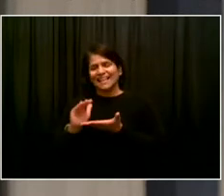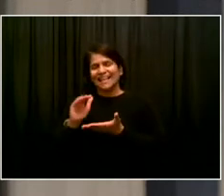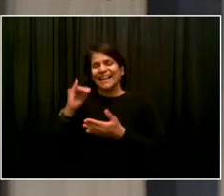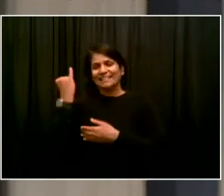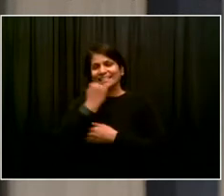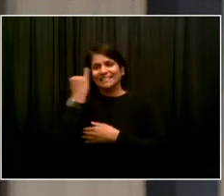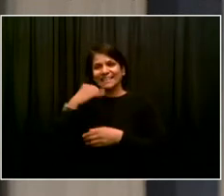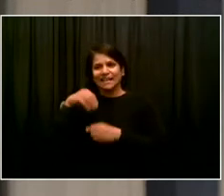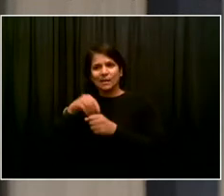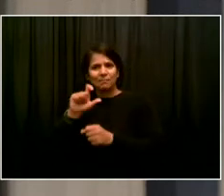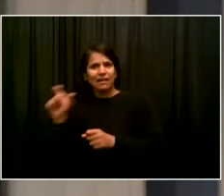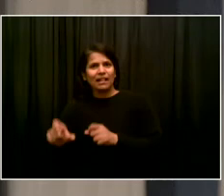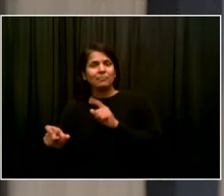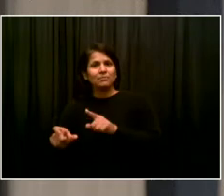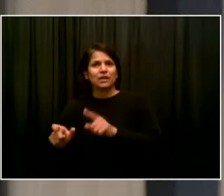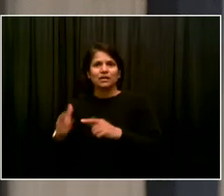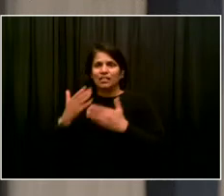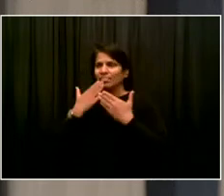aftermath of 9/11.